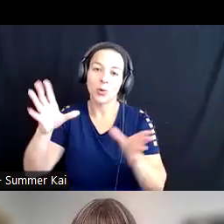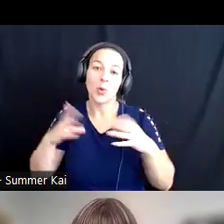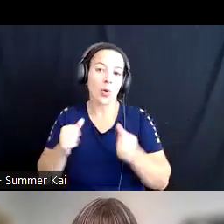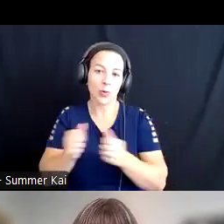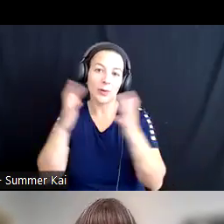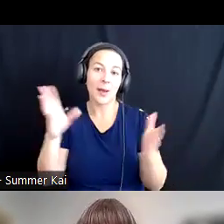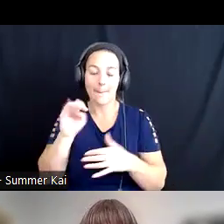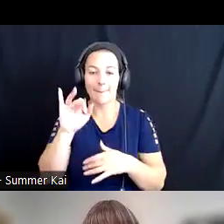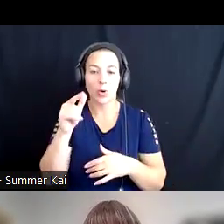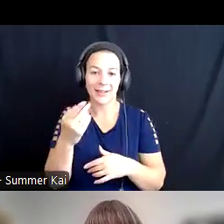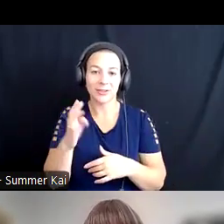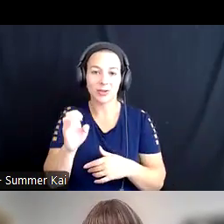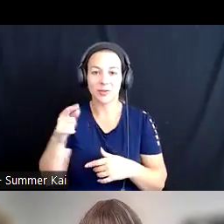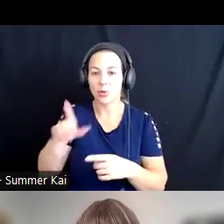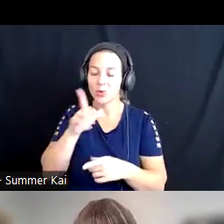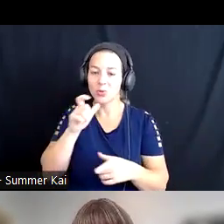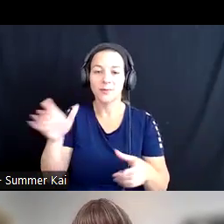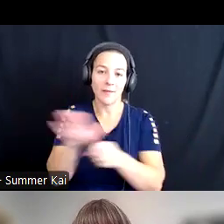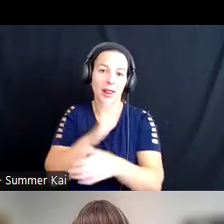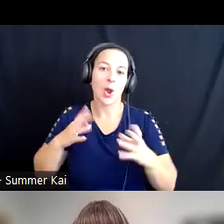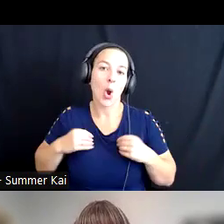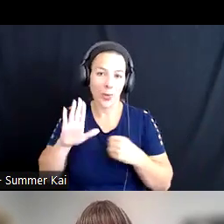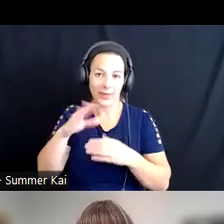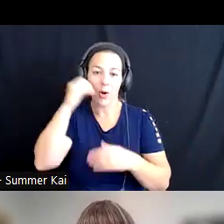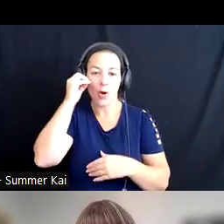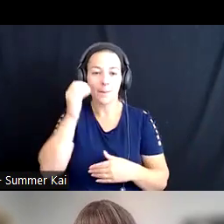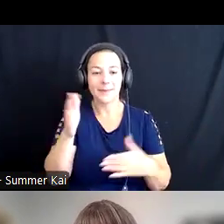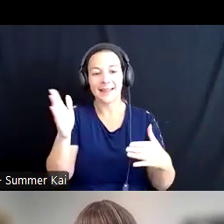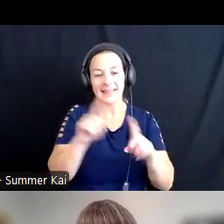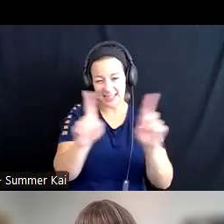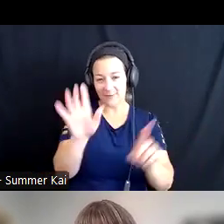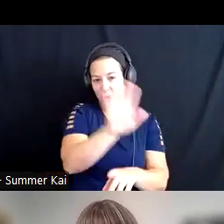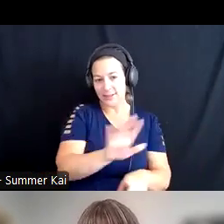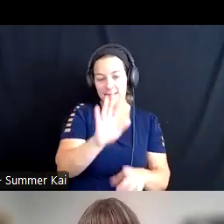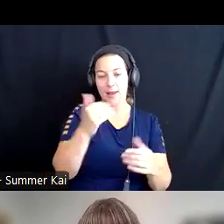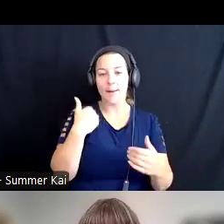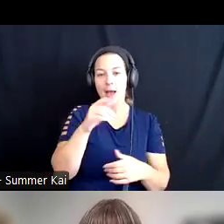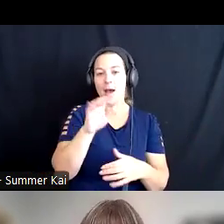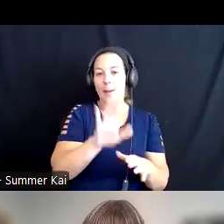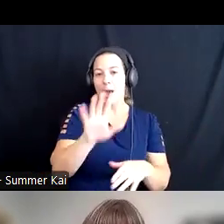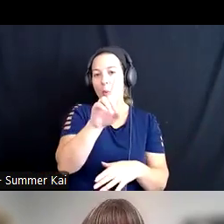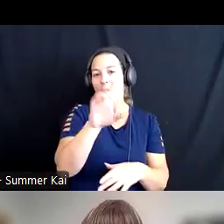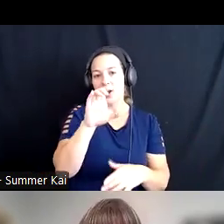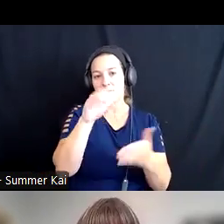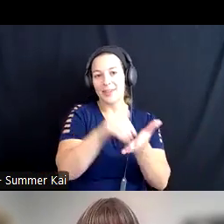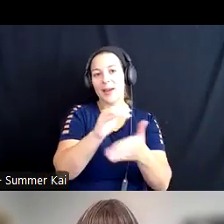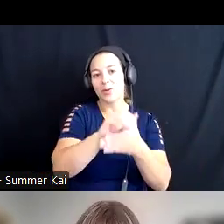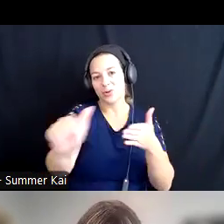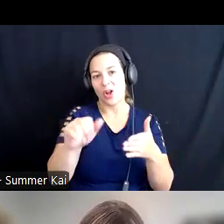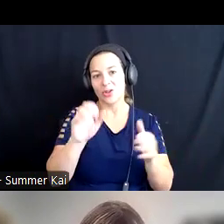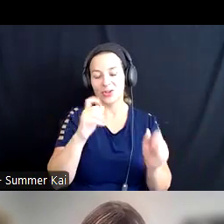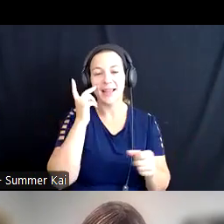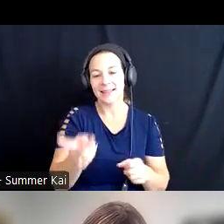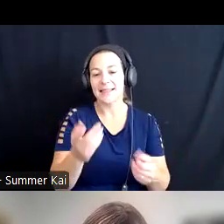own free and clear. The difference is about $100,000 on average for the 50 and over, and you can see some distinctions